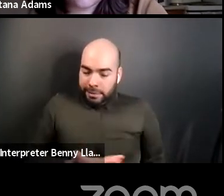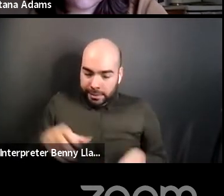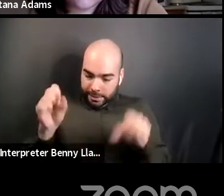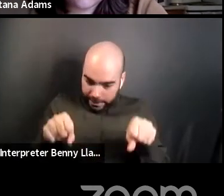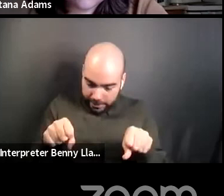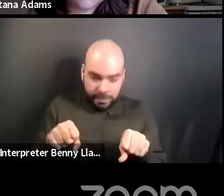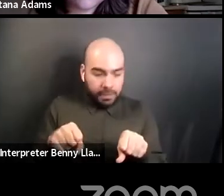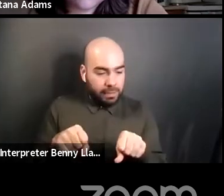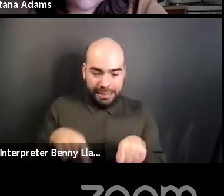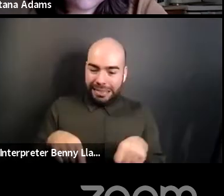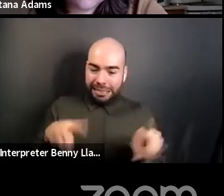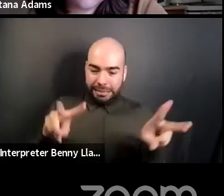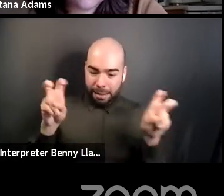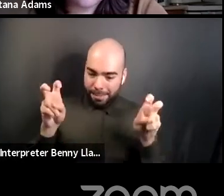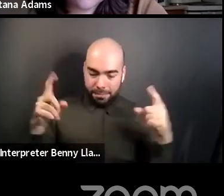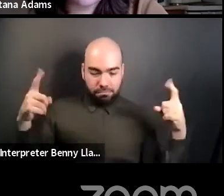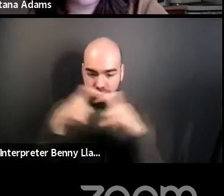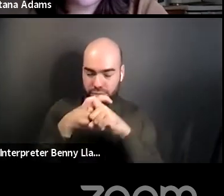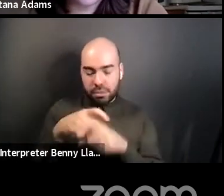it's a complicated topic, it really is.